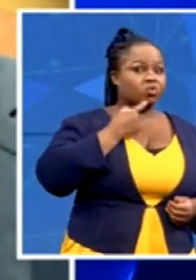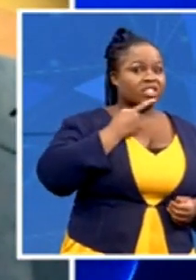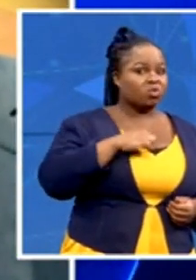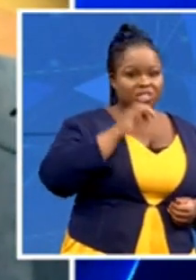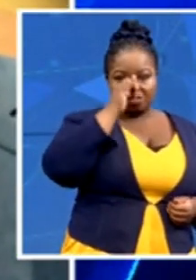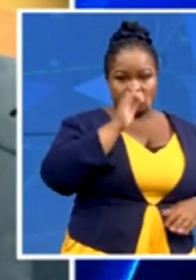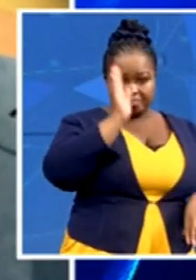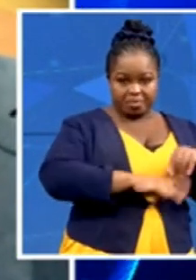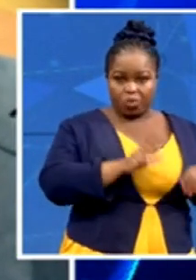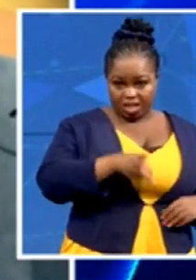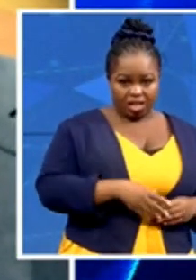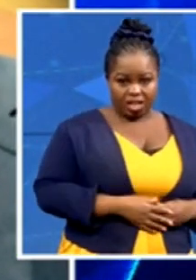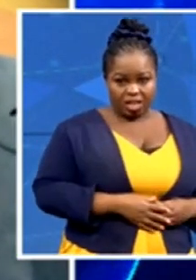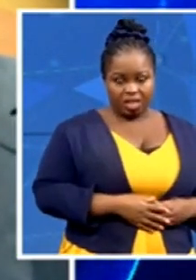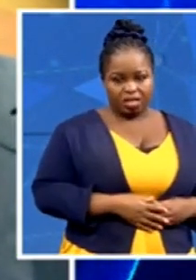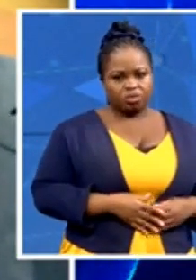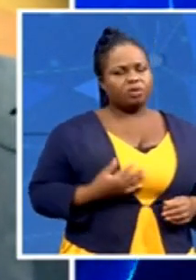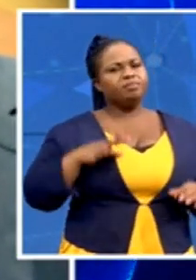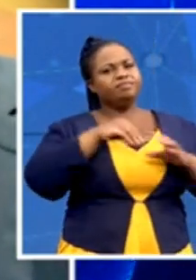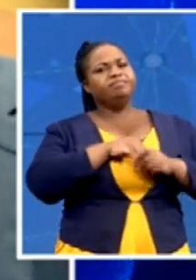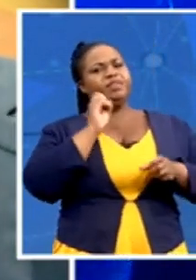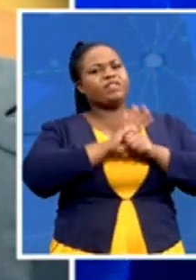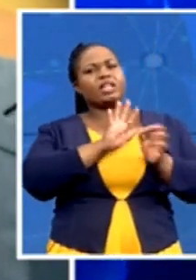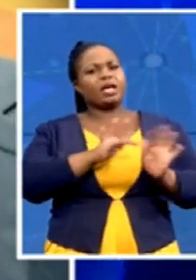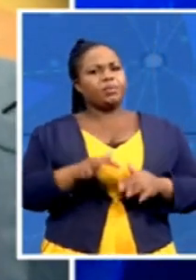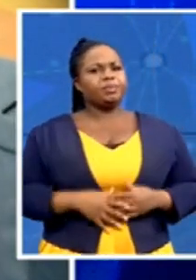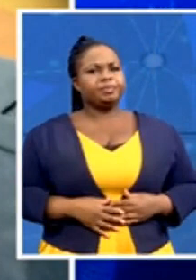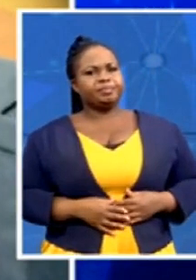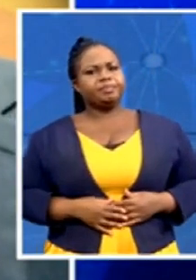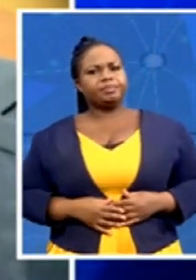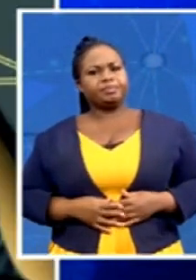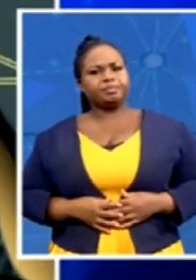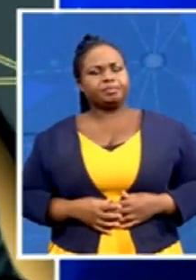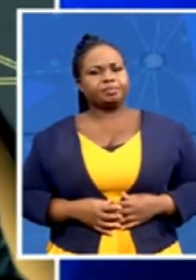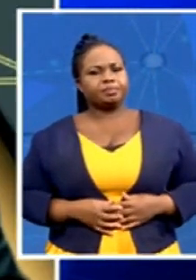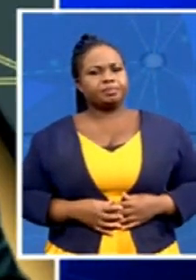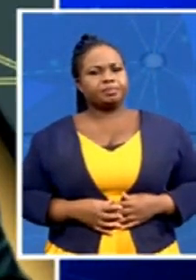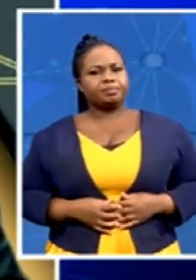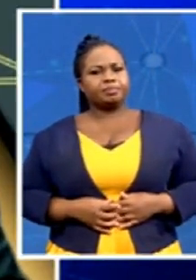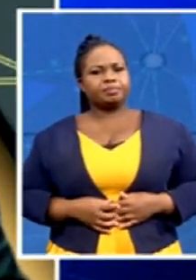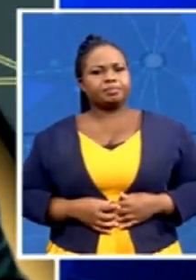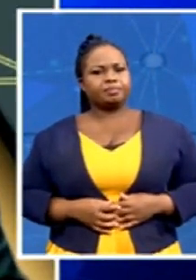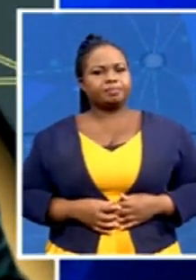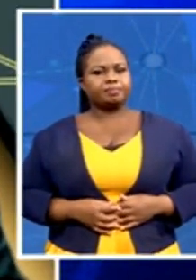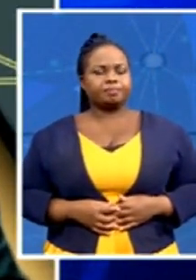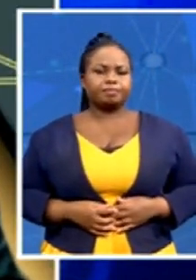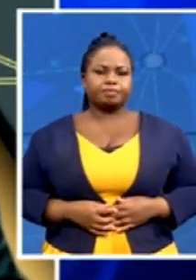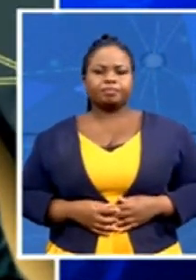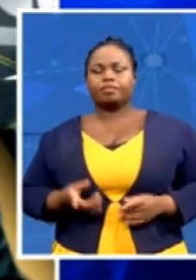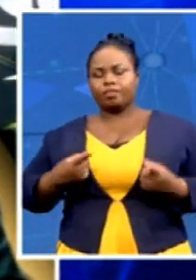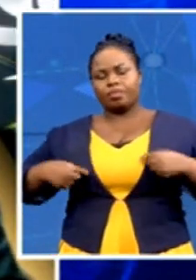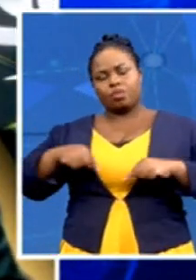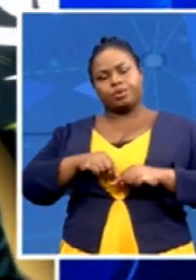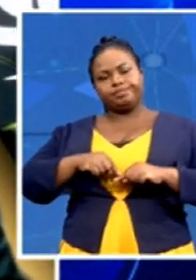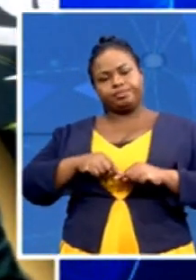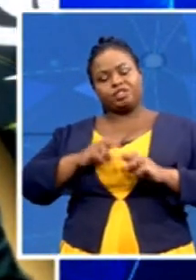been affected, or rather being fingered in this report? No, we have made it very clear in the report that he was